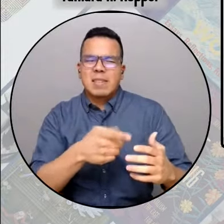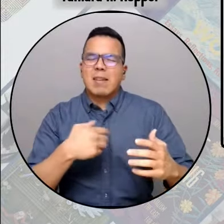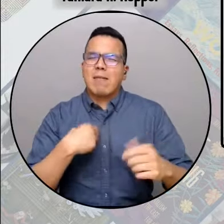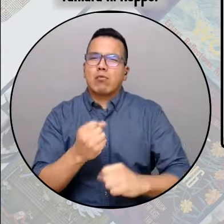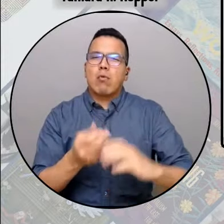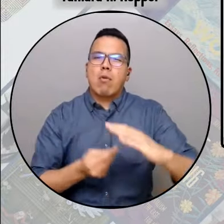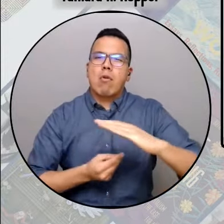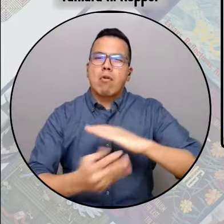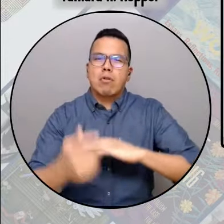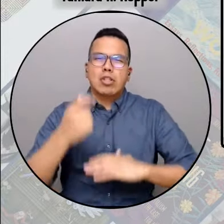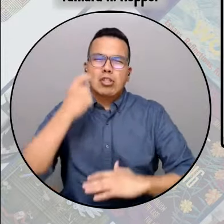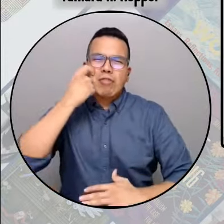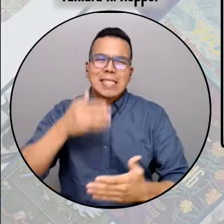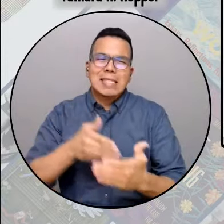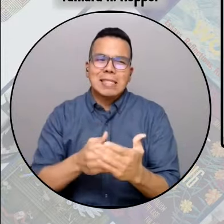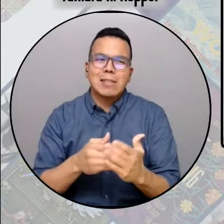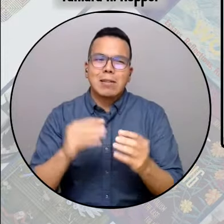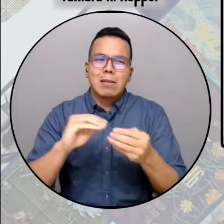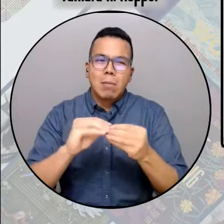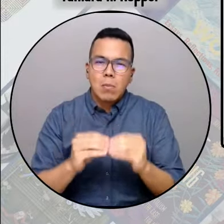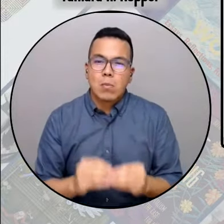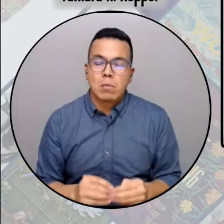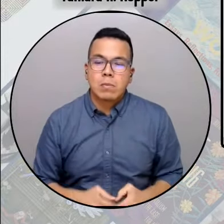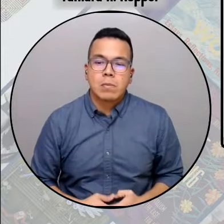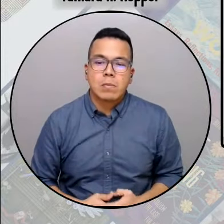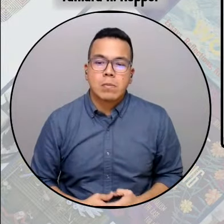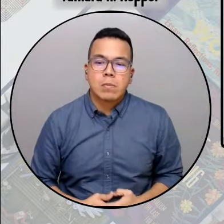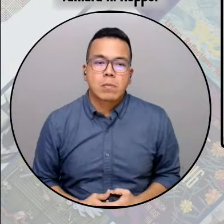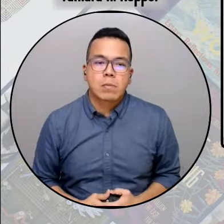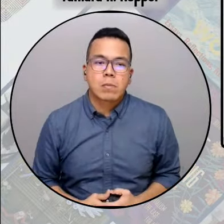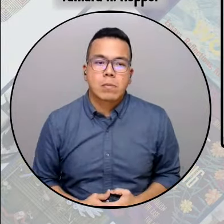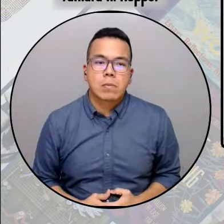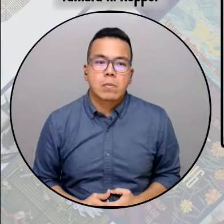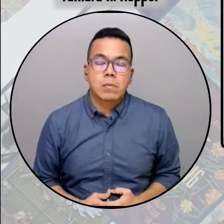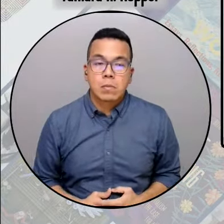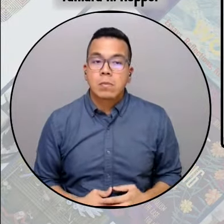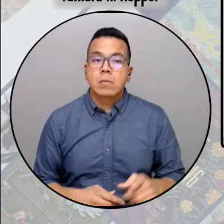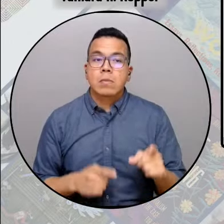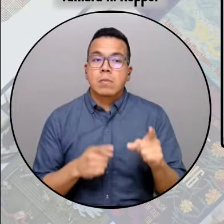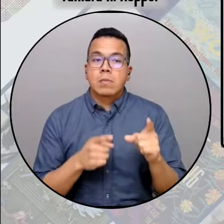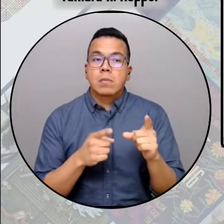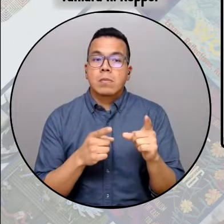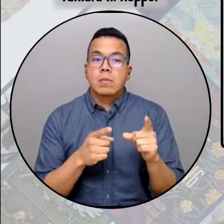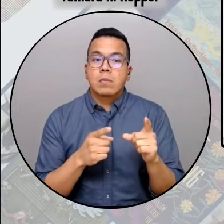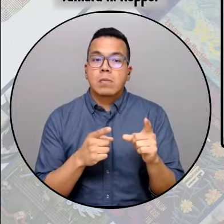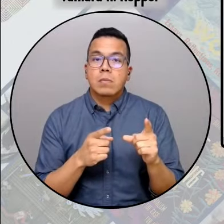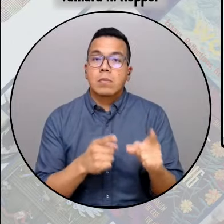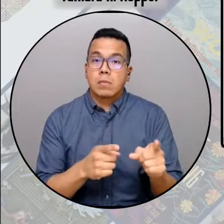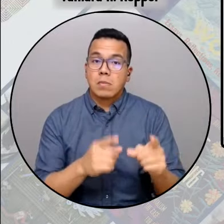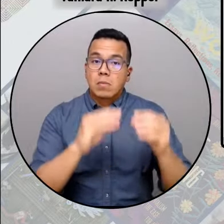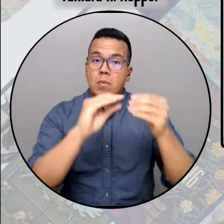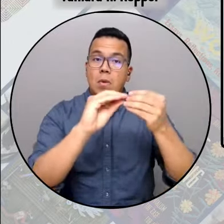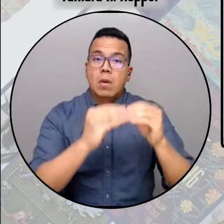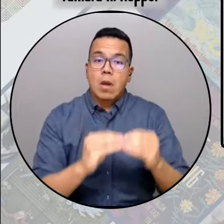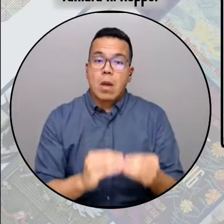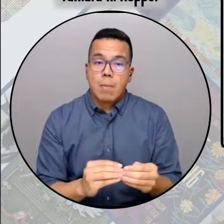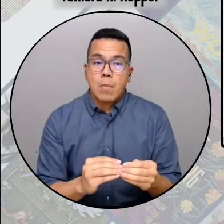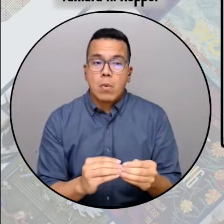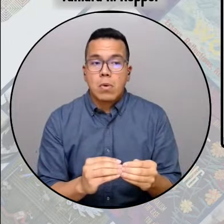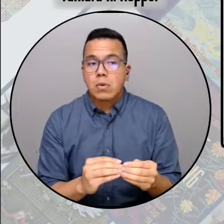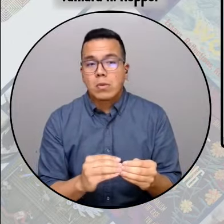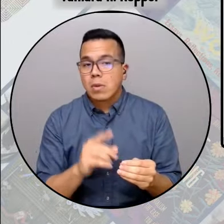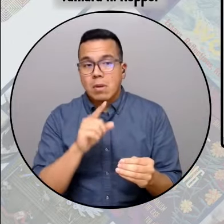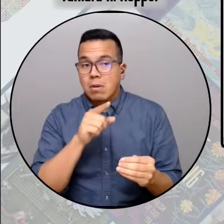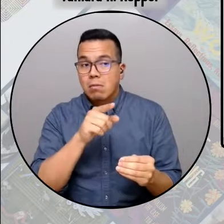know, and very race-based, right? But one thing to know is that immigration data is not provided at the level of race.